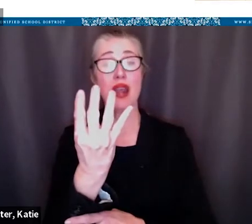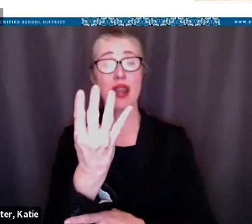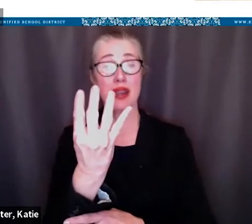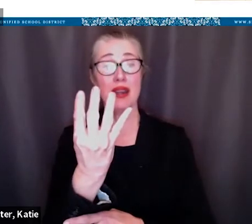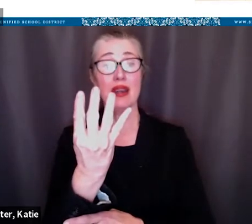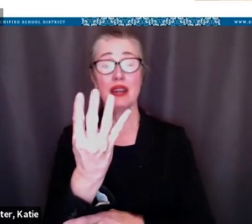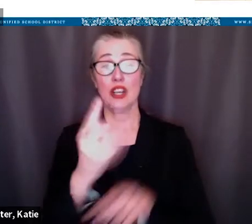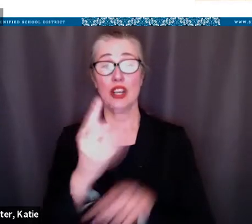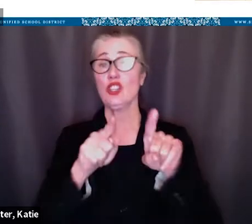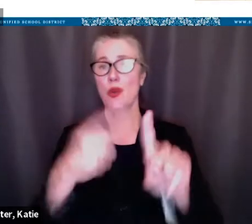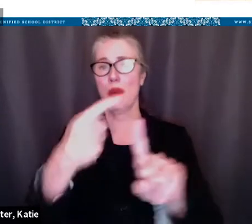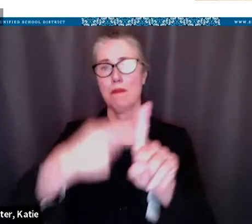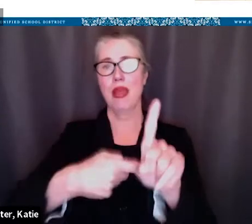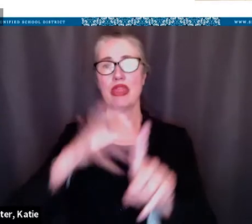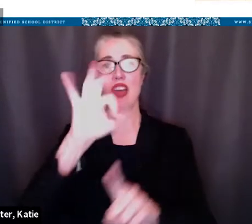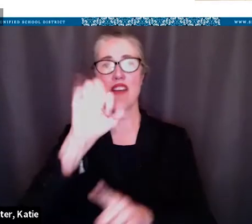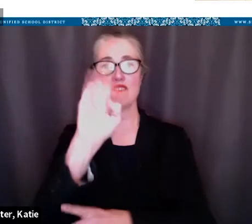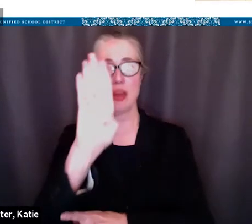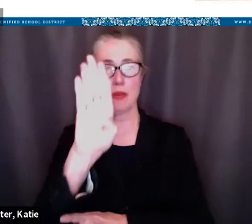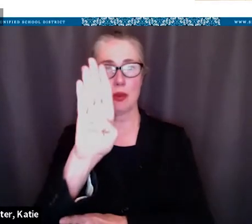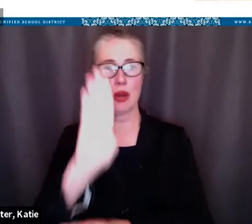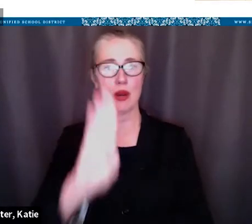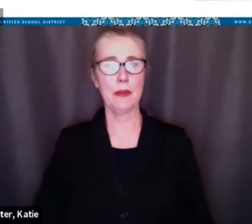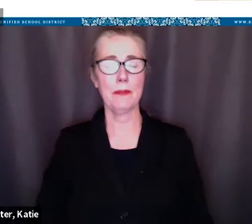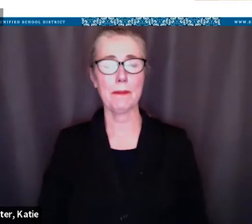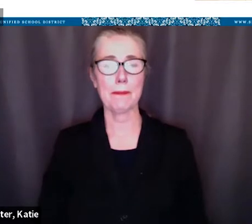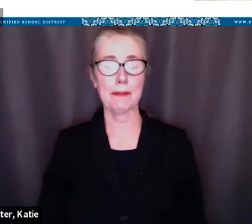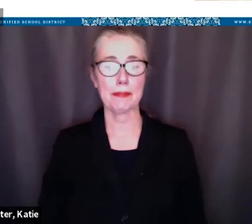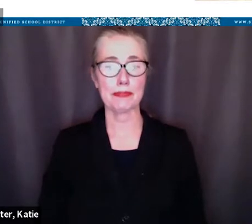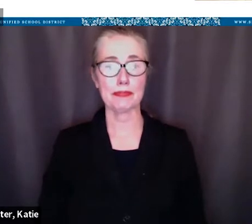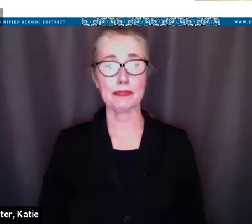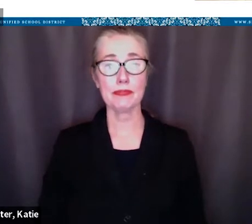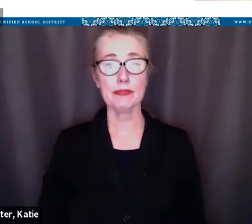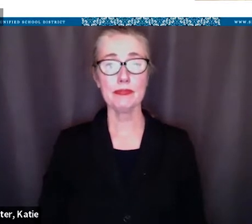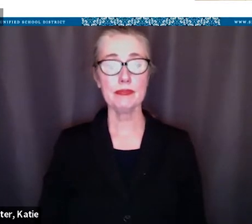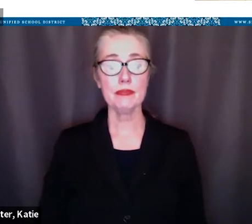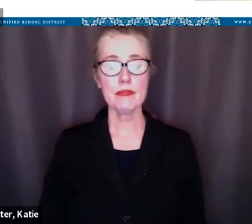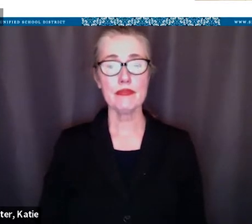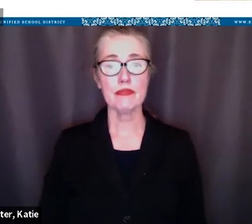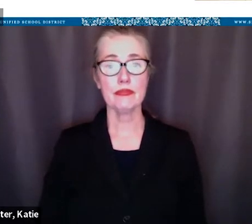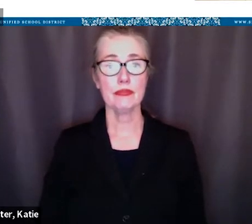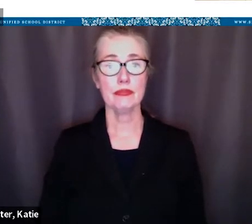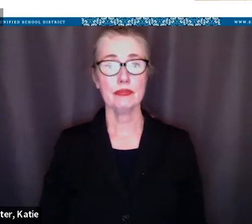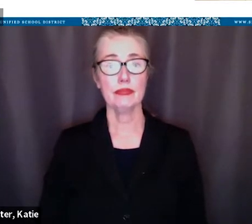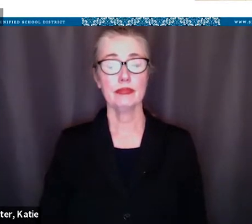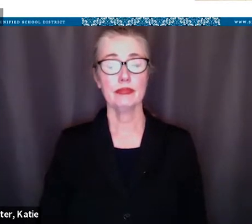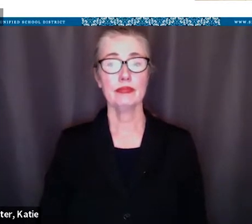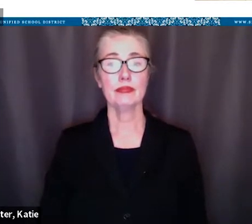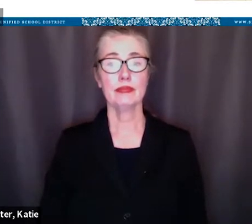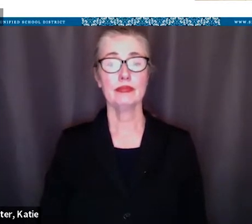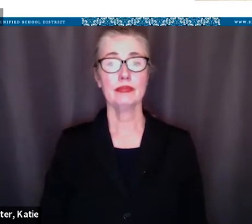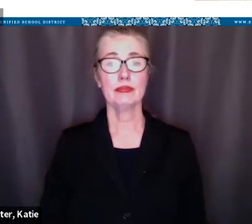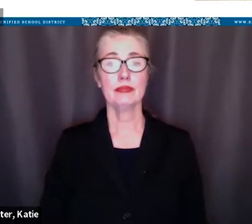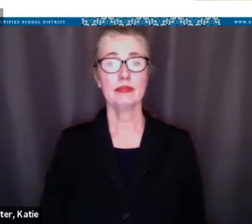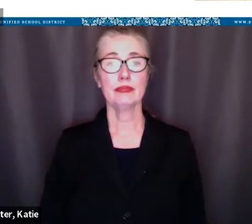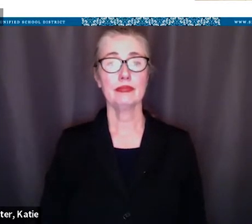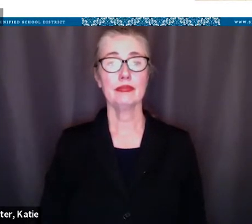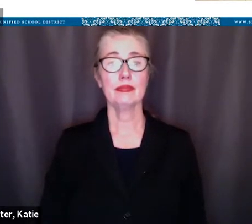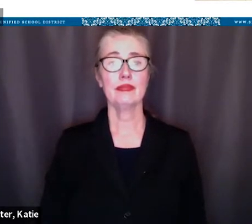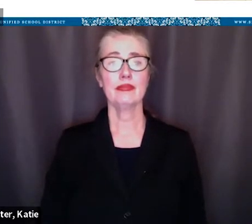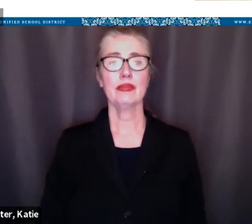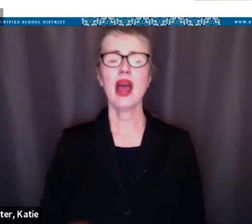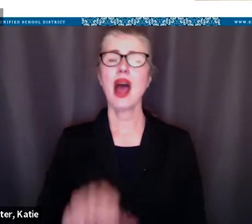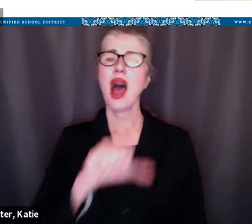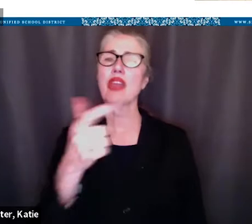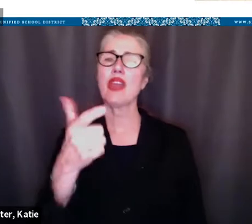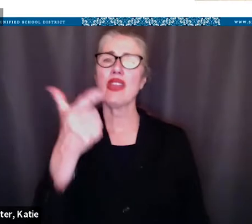february all right uh so one of the other things that i wanted to bring up to you was